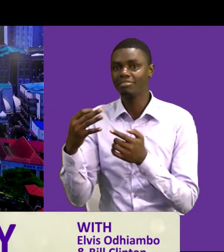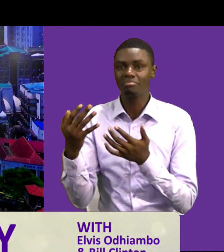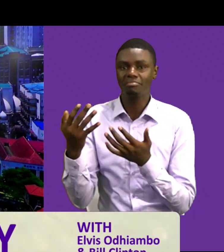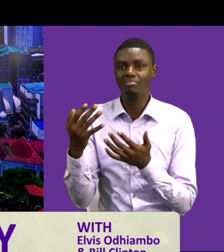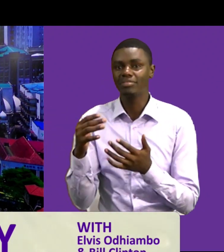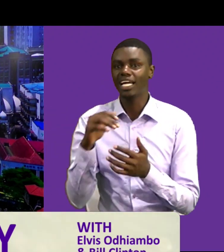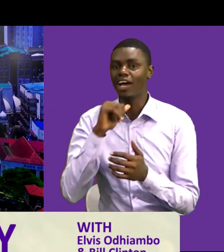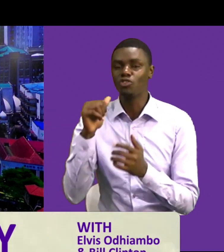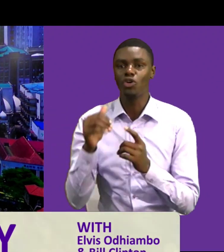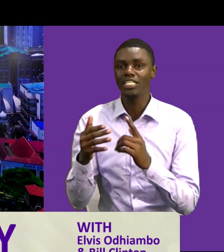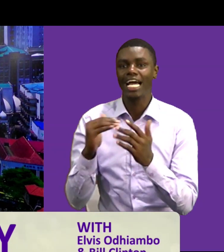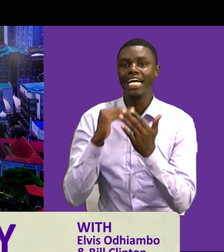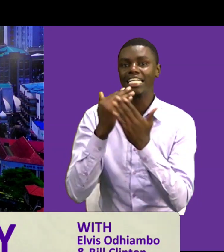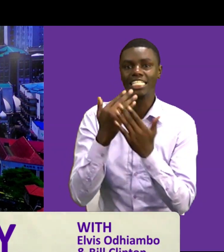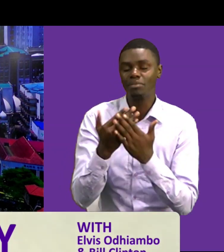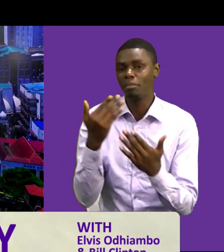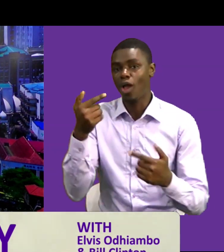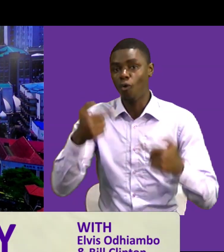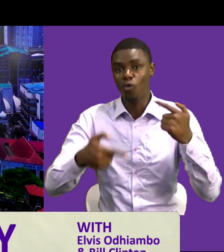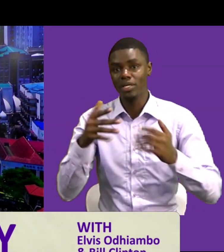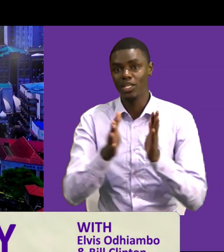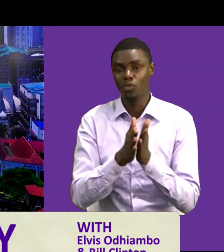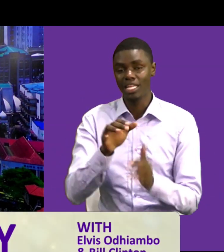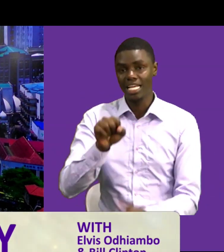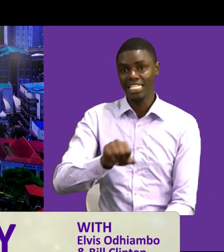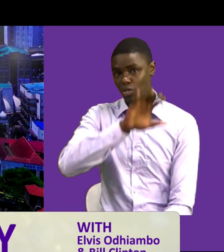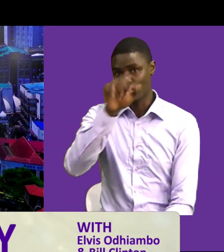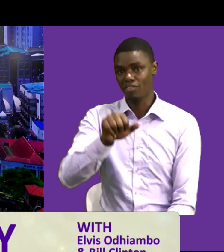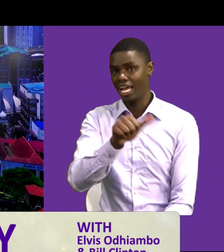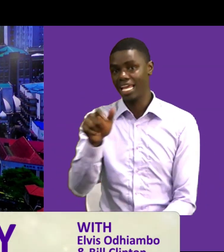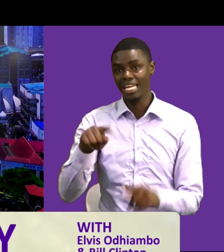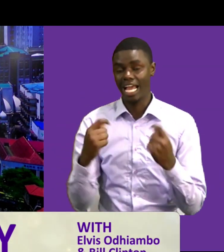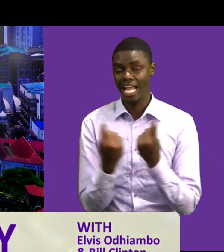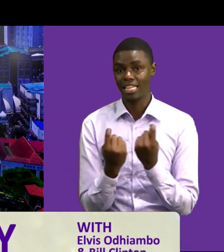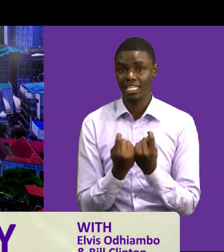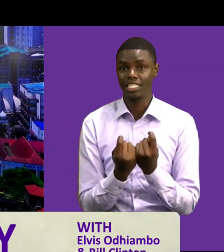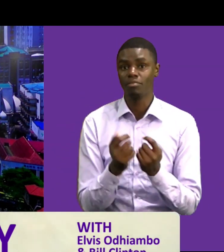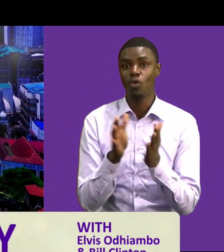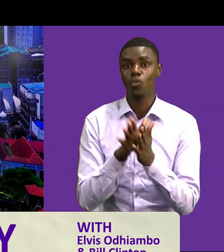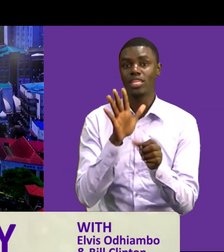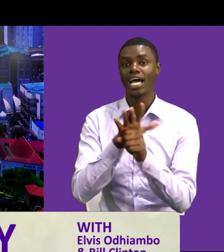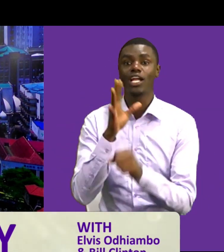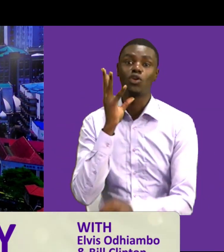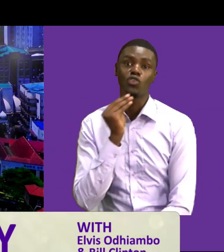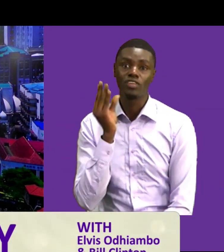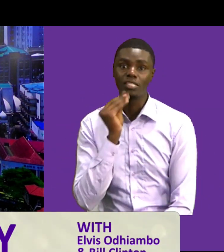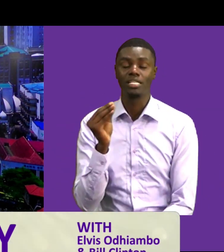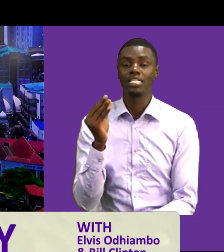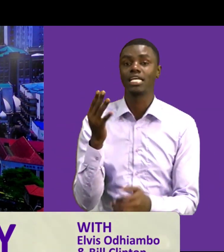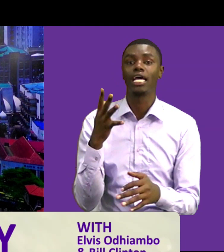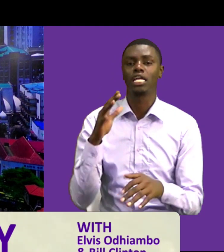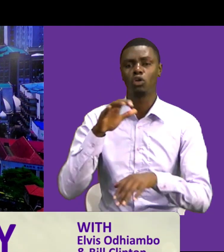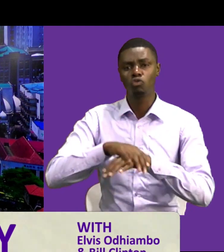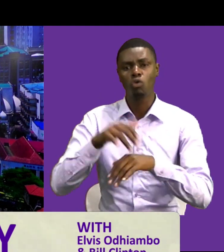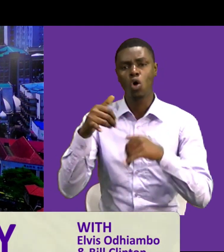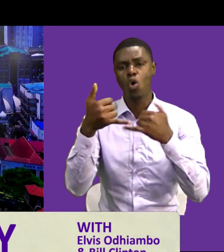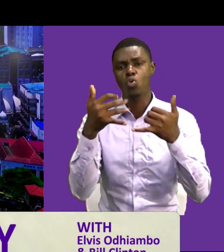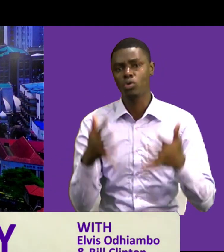somewhere like competing with South Africa and these other teams with a lot of experienced players and a lot